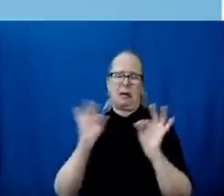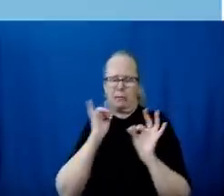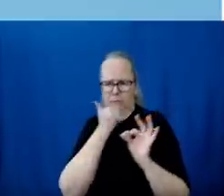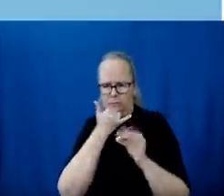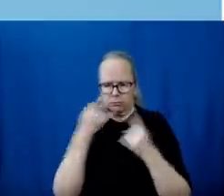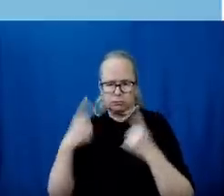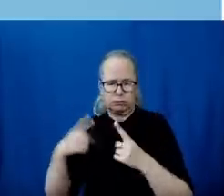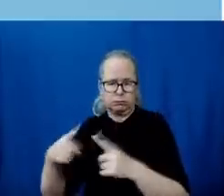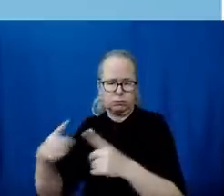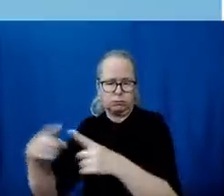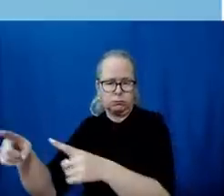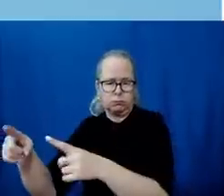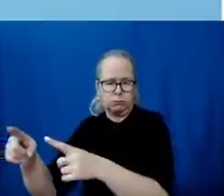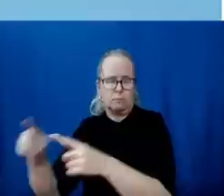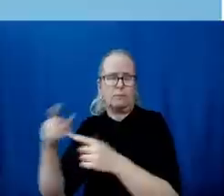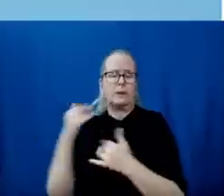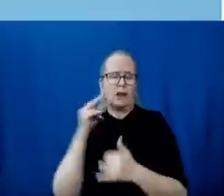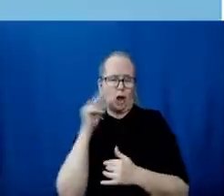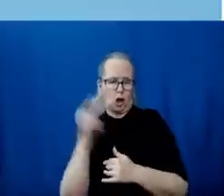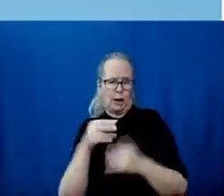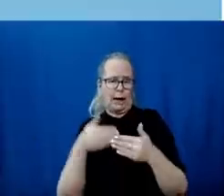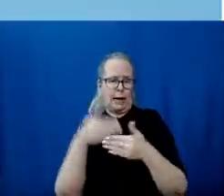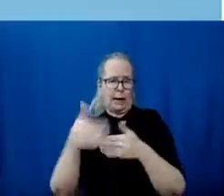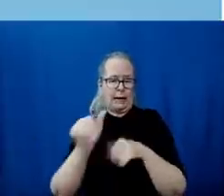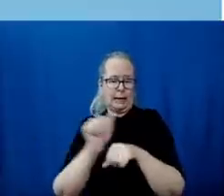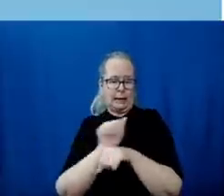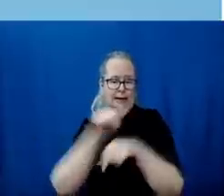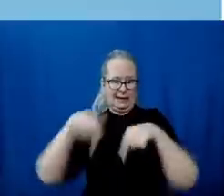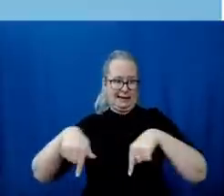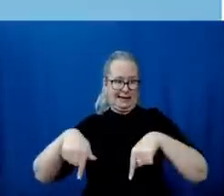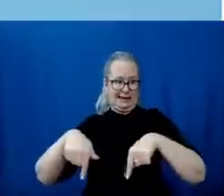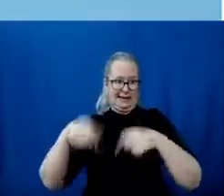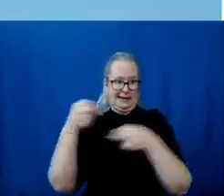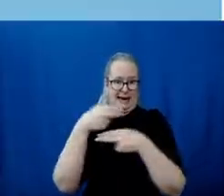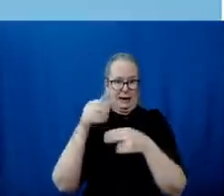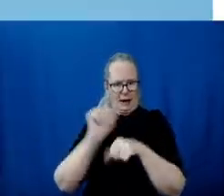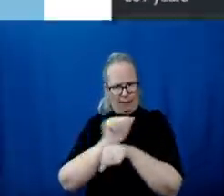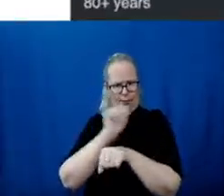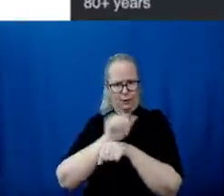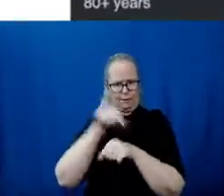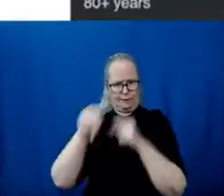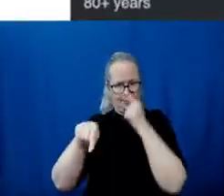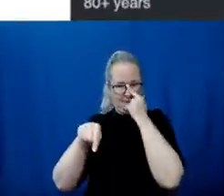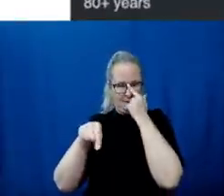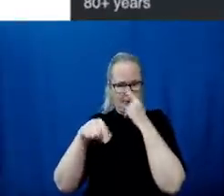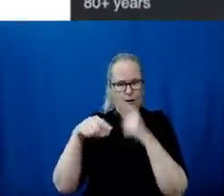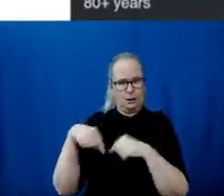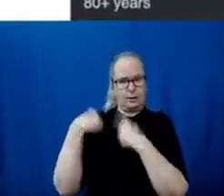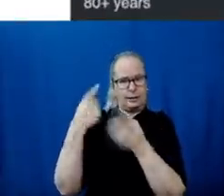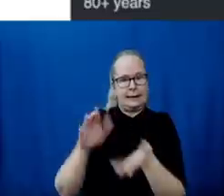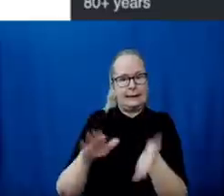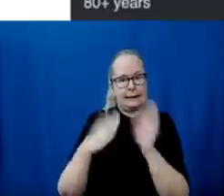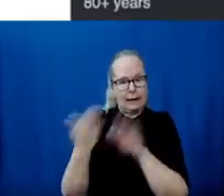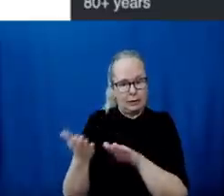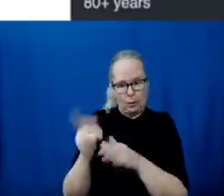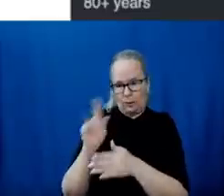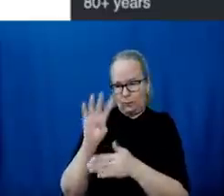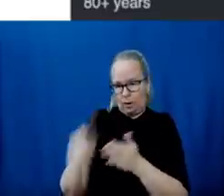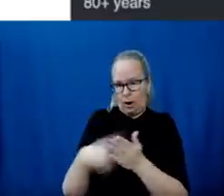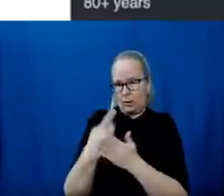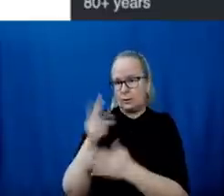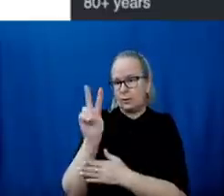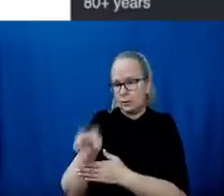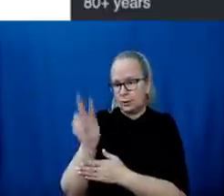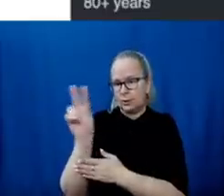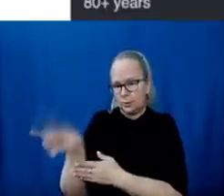mild illness. So next slide, please. These are the deaths in Alberta over the last, reported in the last